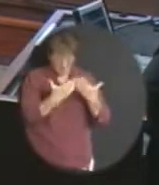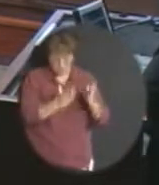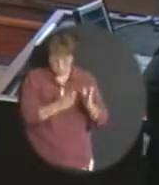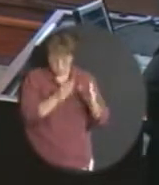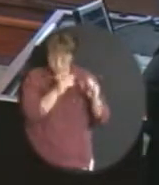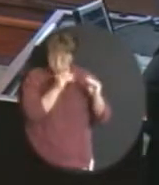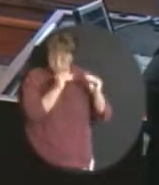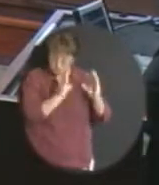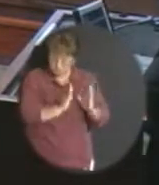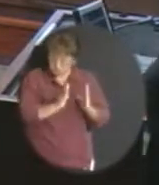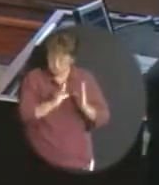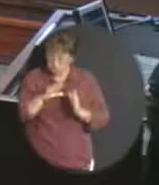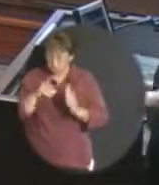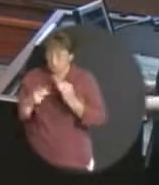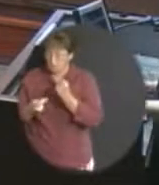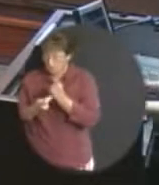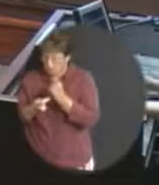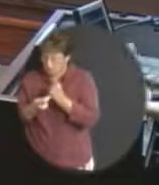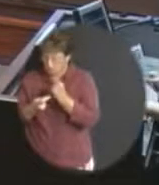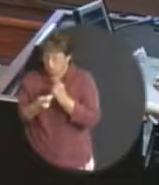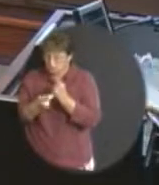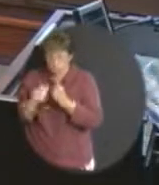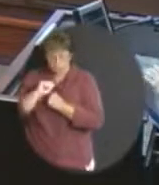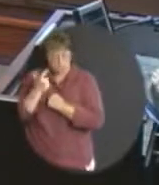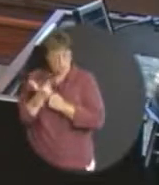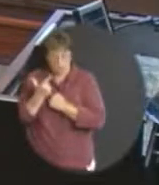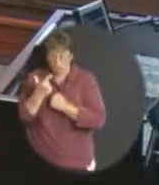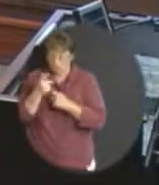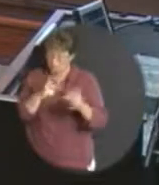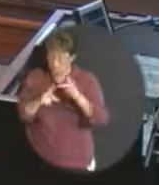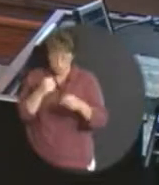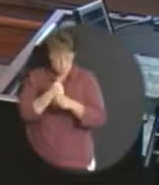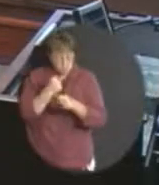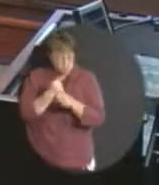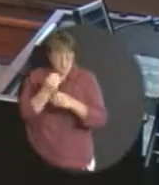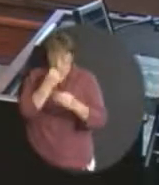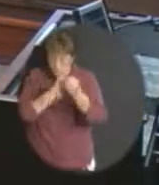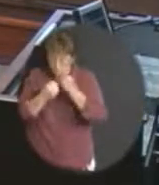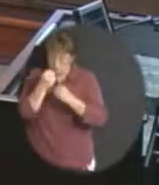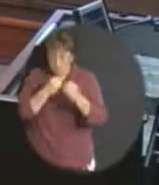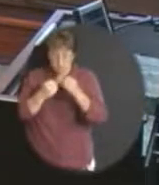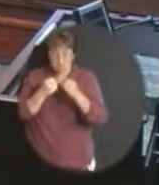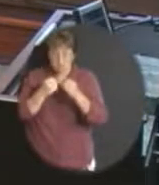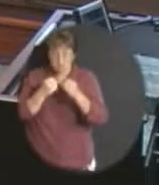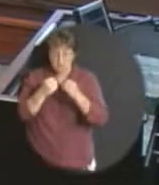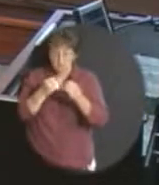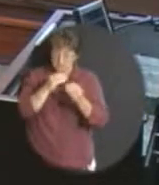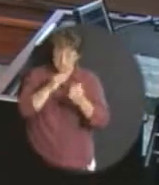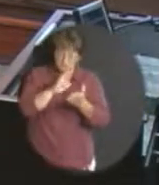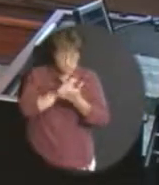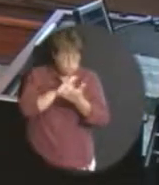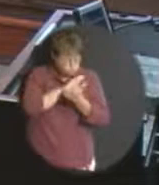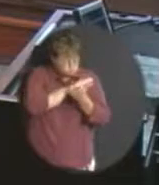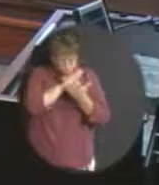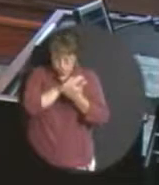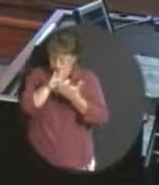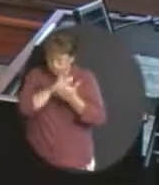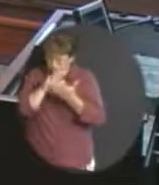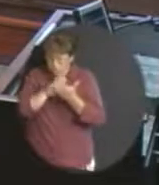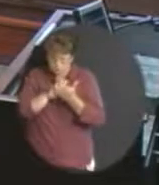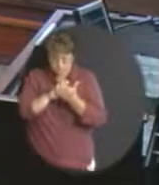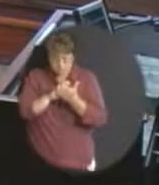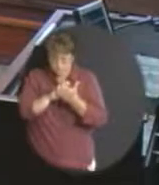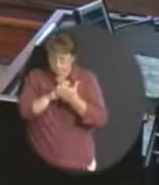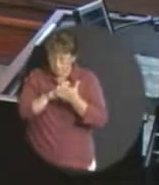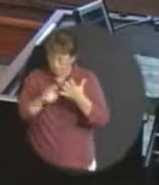paras to our folks who prepare the meals, who keep our schools safe and keep the schools clean, all the way up to the district